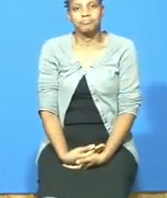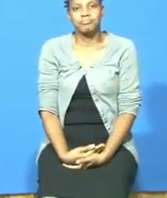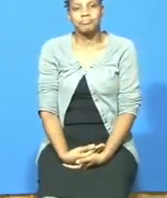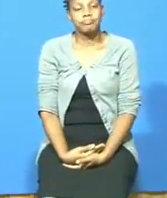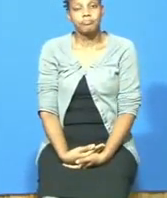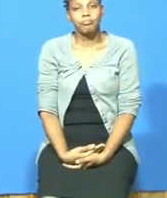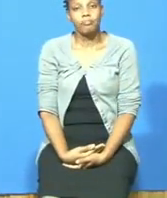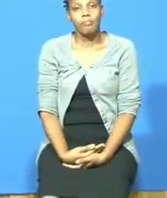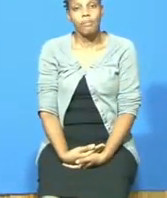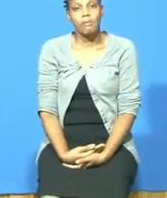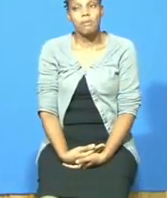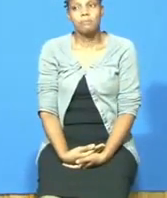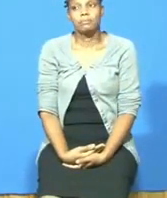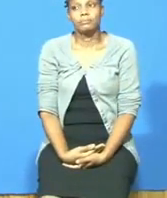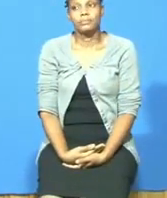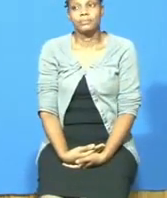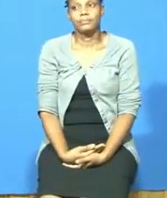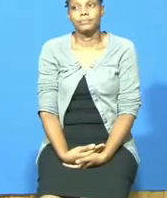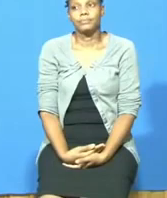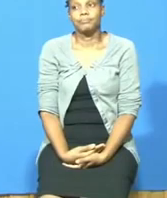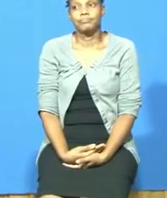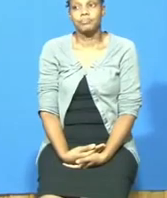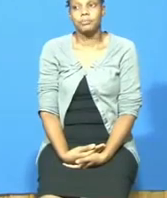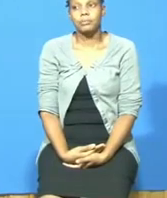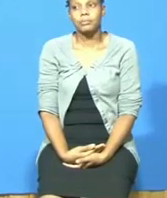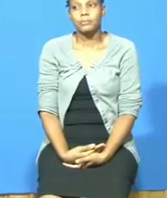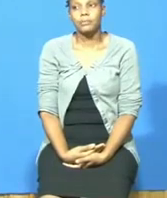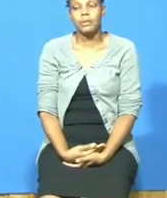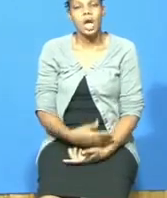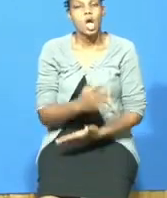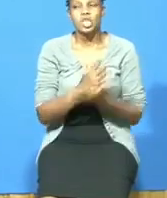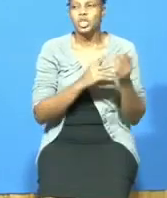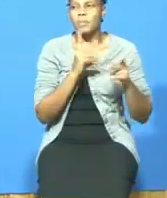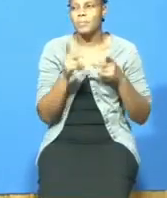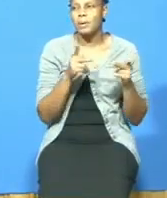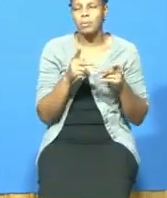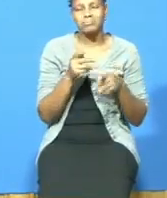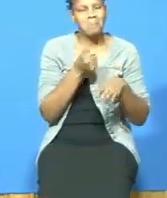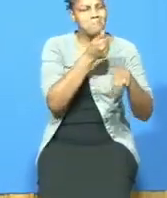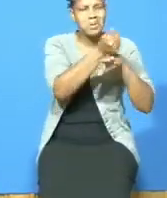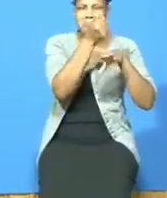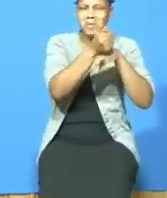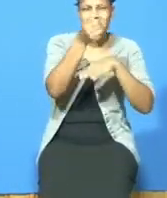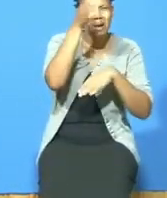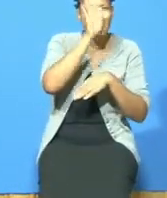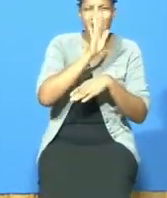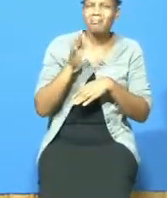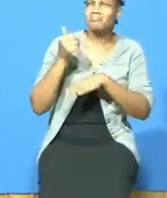Where some people will blame God for COVID.